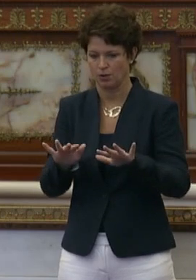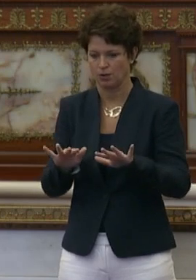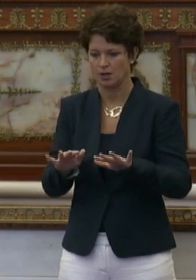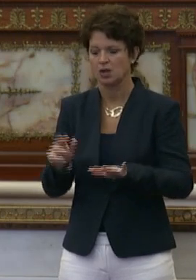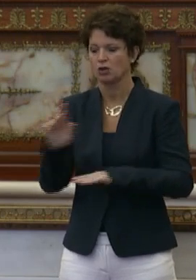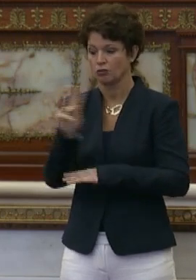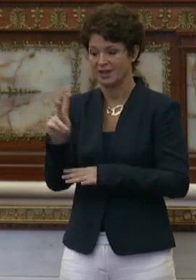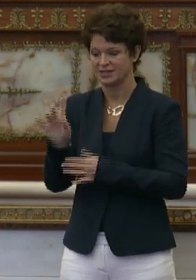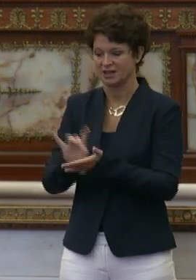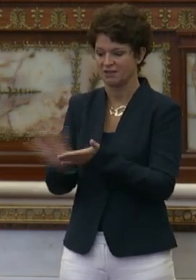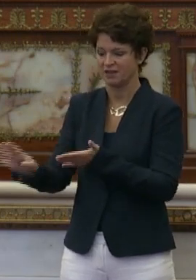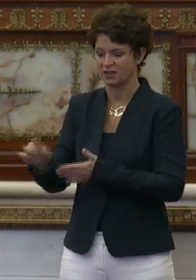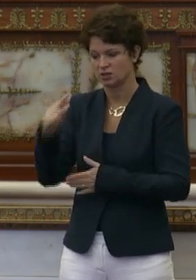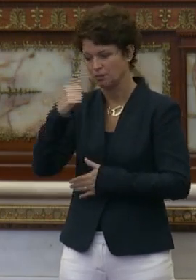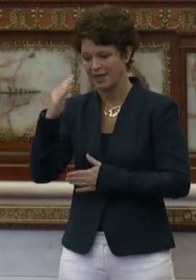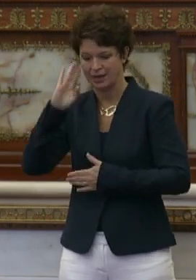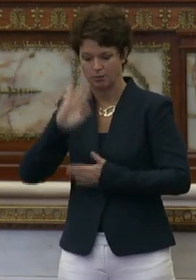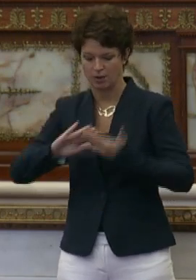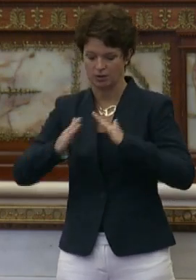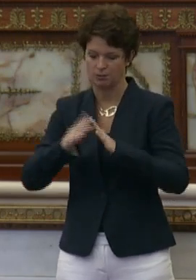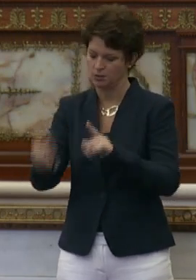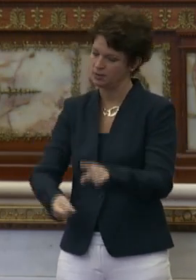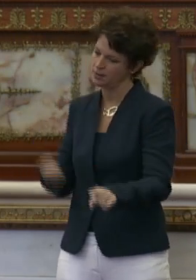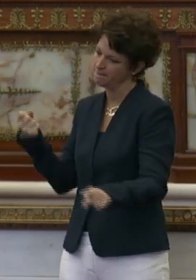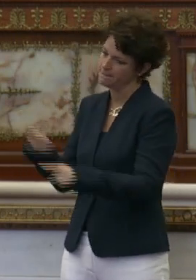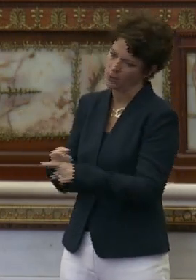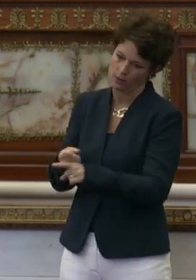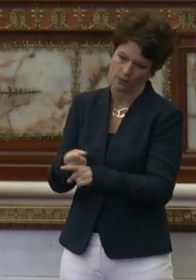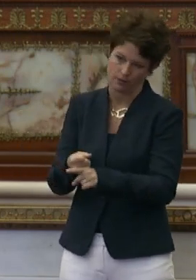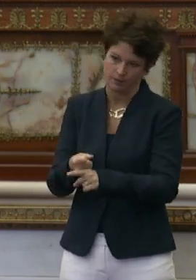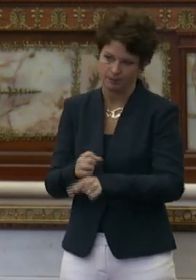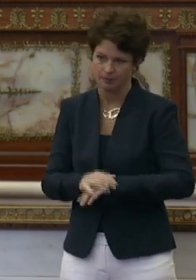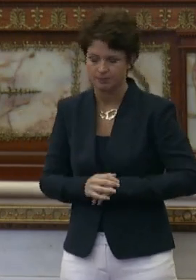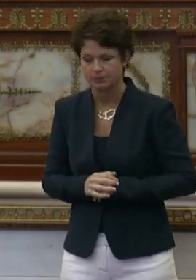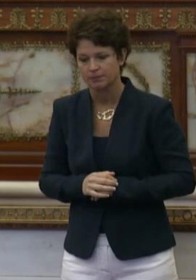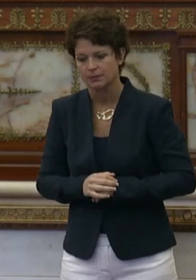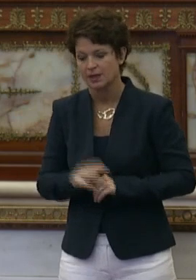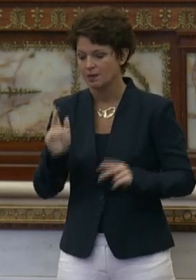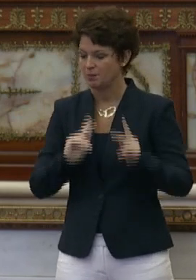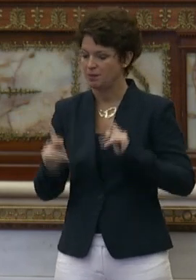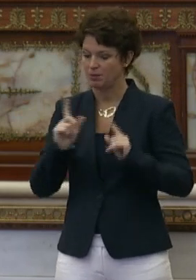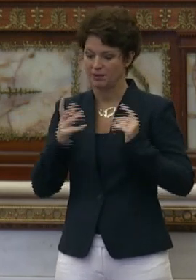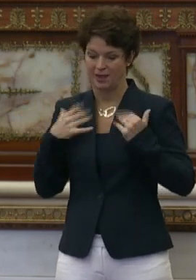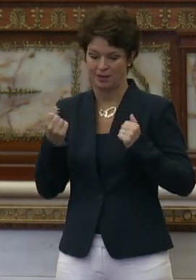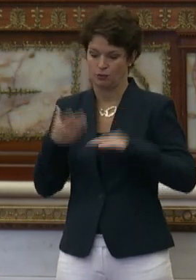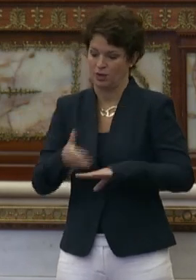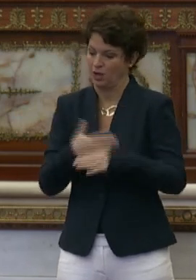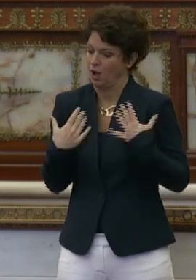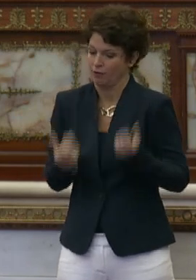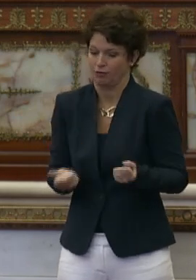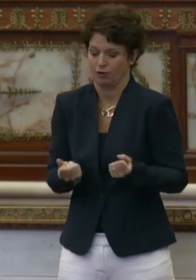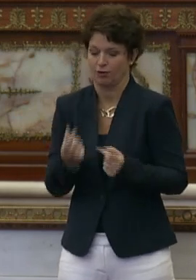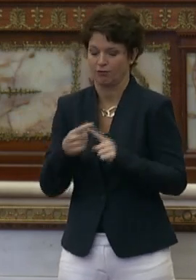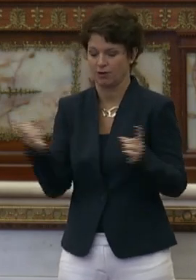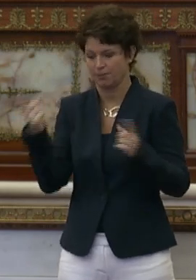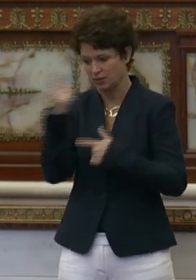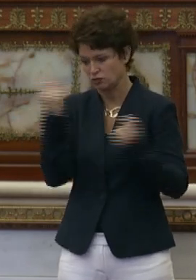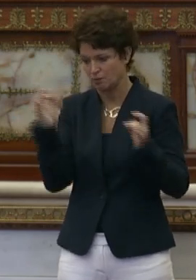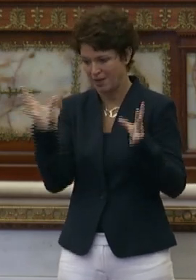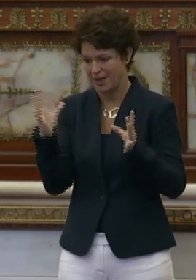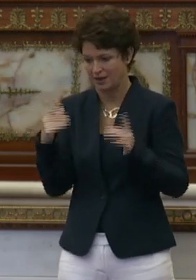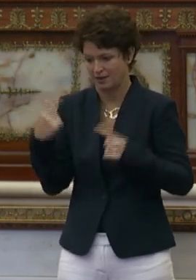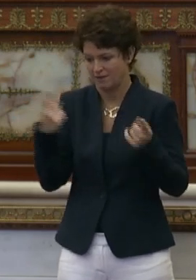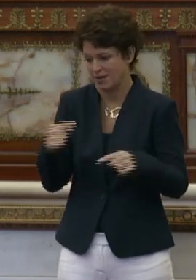eviction. Black and brown communities hit the hardest. Our constituents cannot recover from the traumatic events of the past